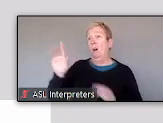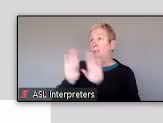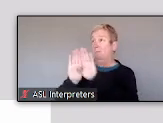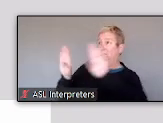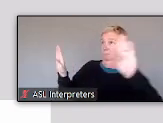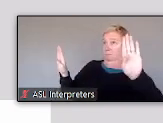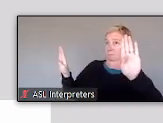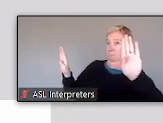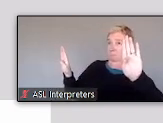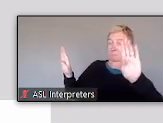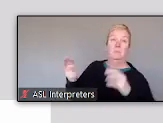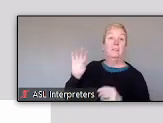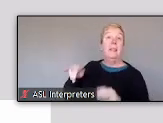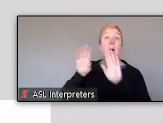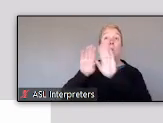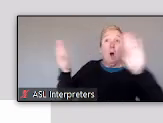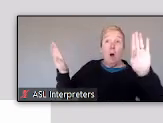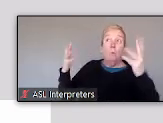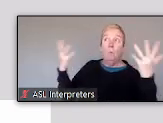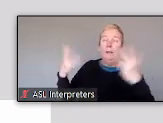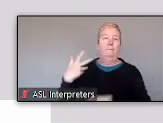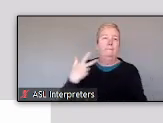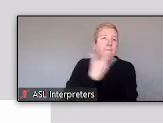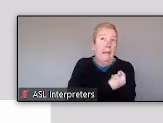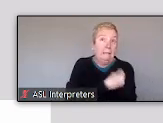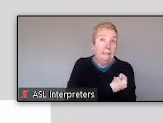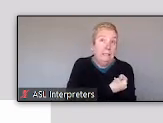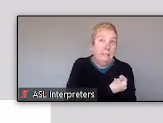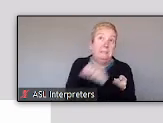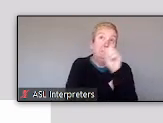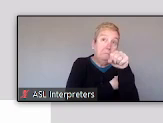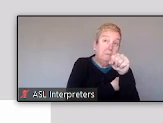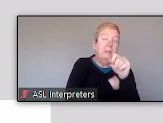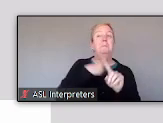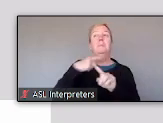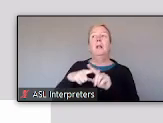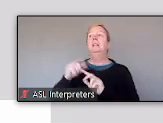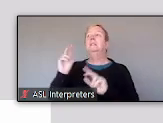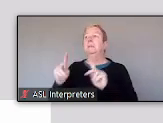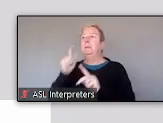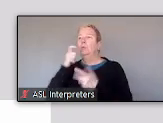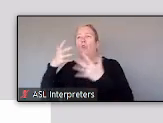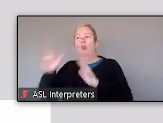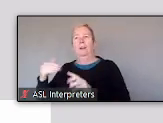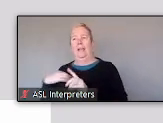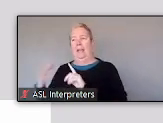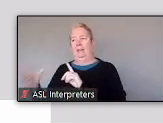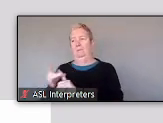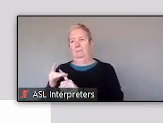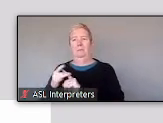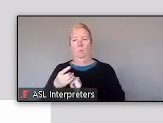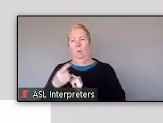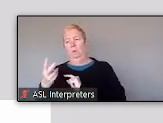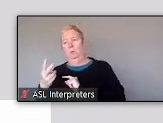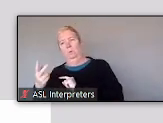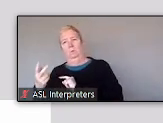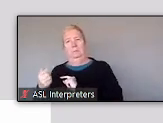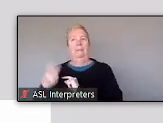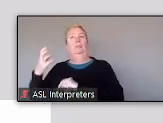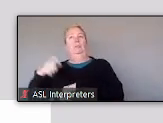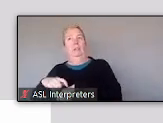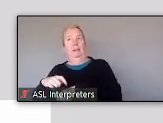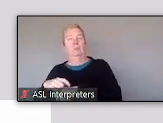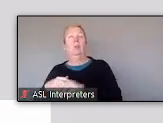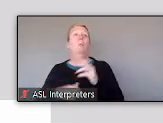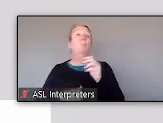created by vaccination, but also from natural infections, even reinfections. So most of